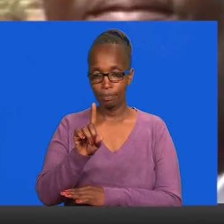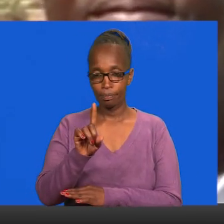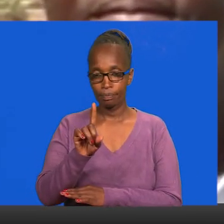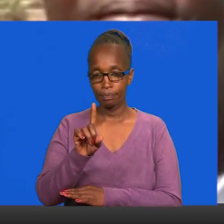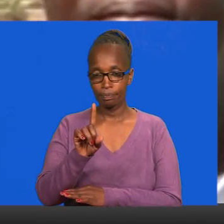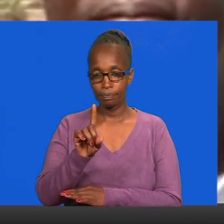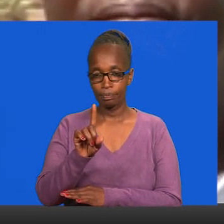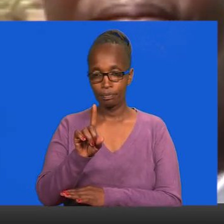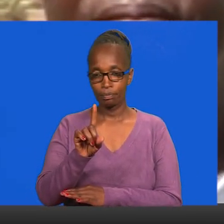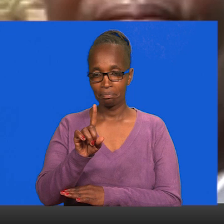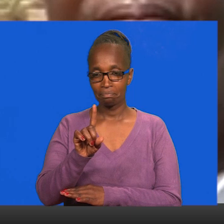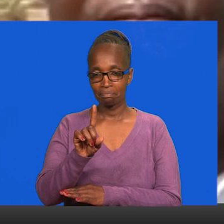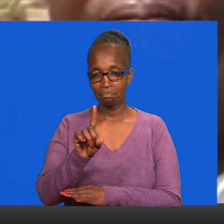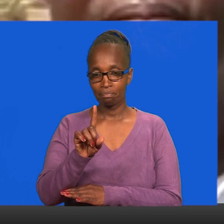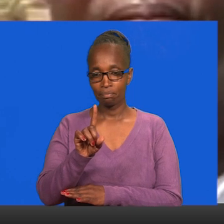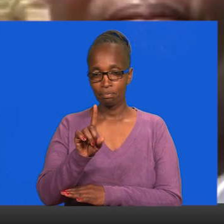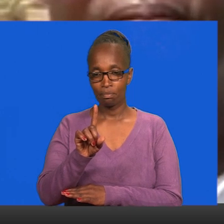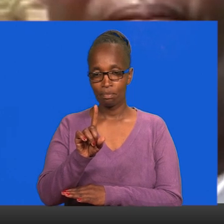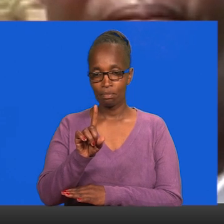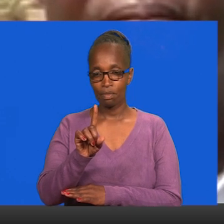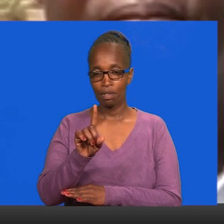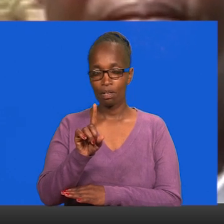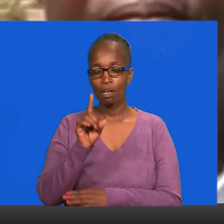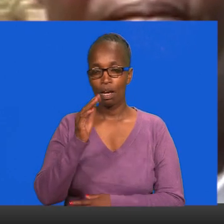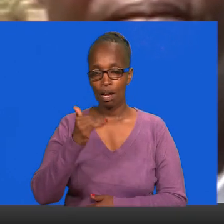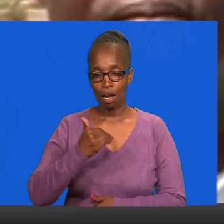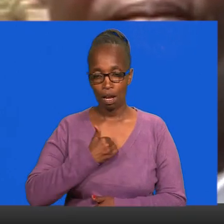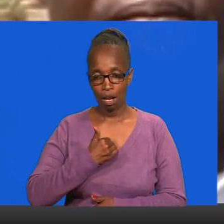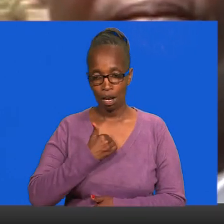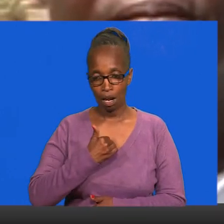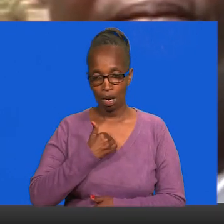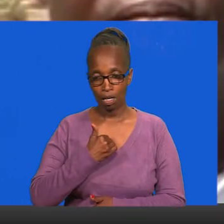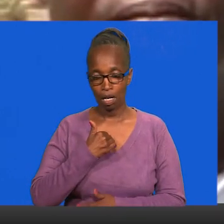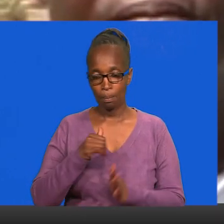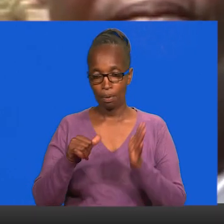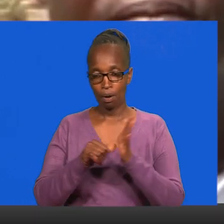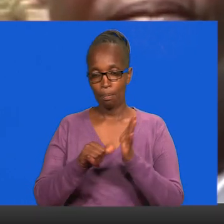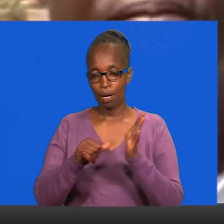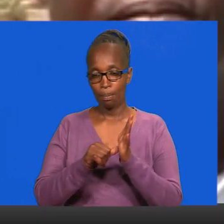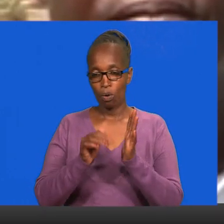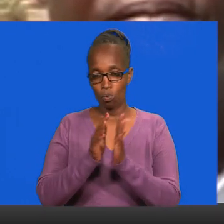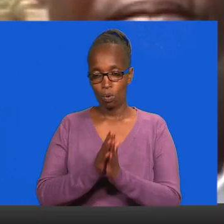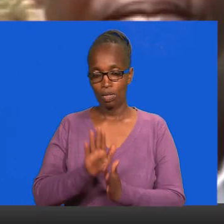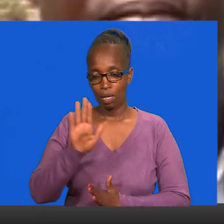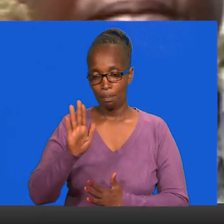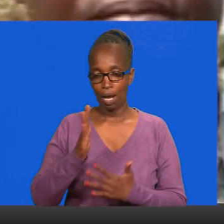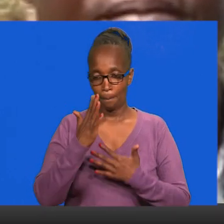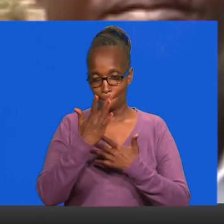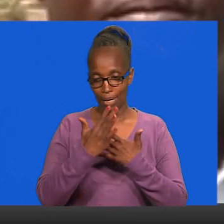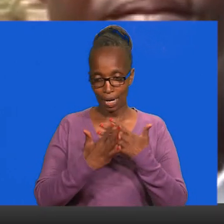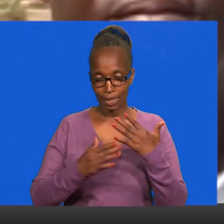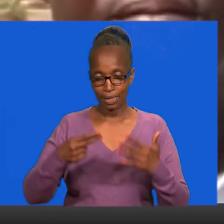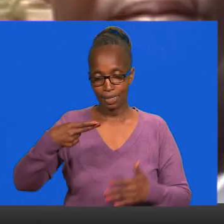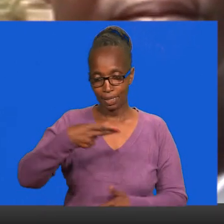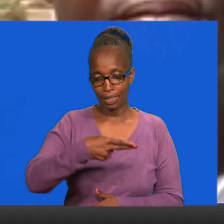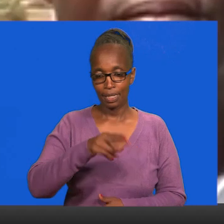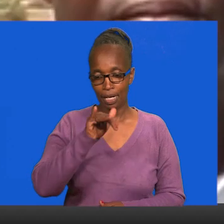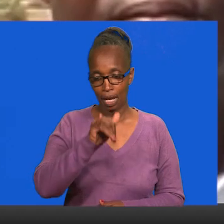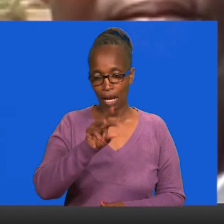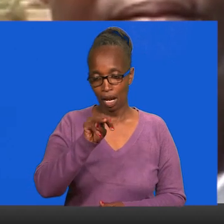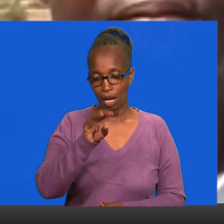One was due to a postpartum hemorrhage. That means